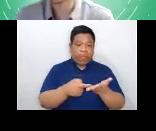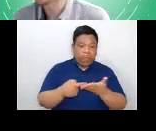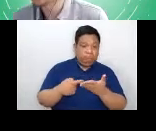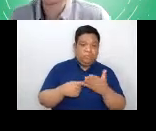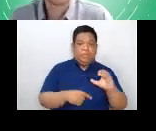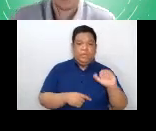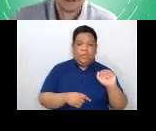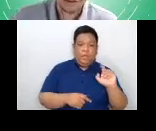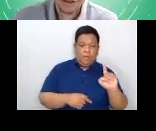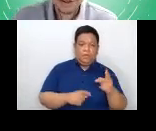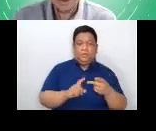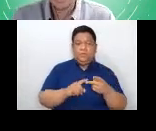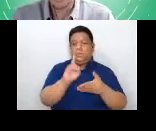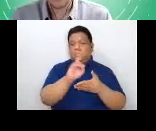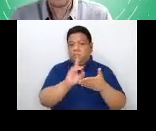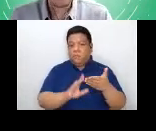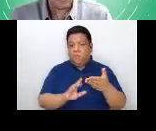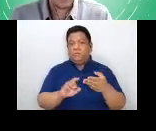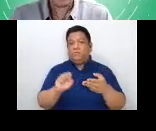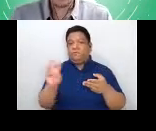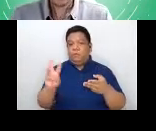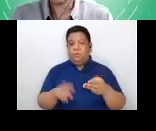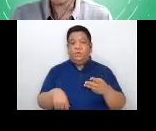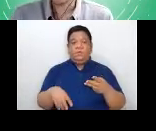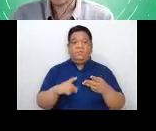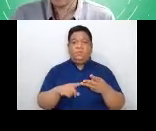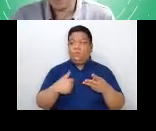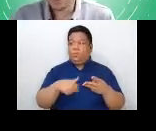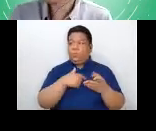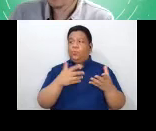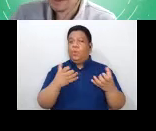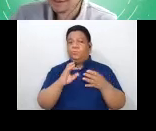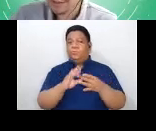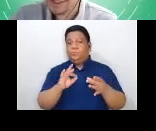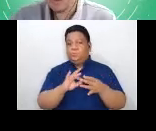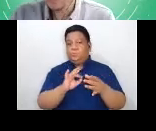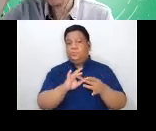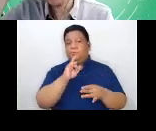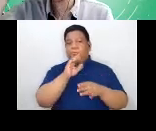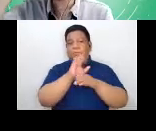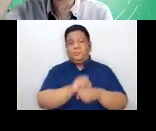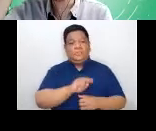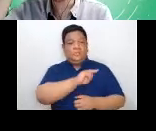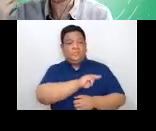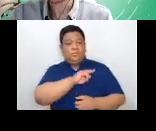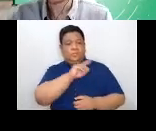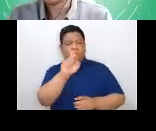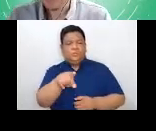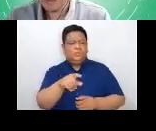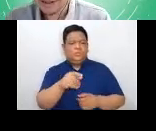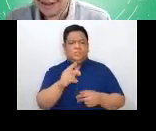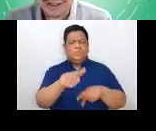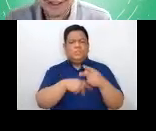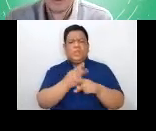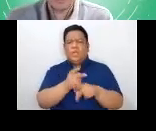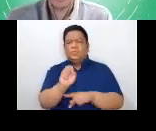been talking about design software. And so we wanted to also mention, because it's a usual natural question, is what kind of software do I need to make